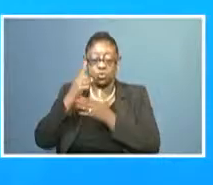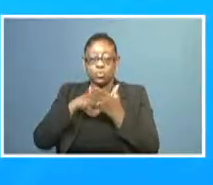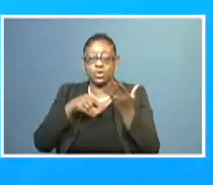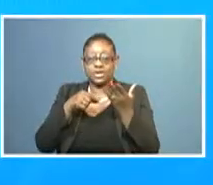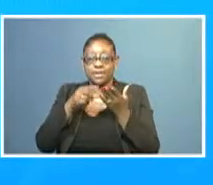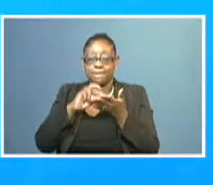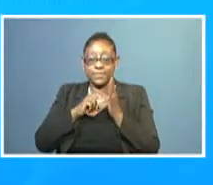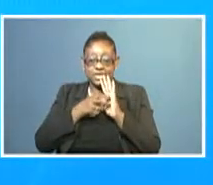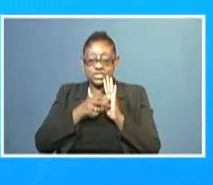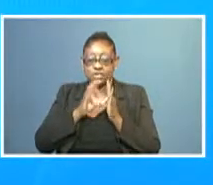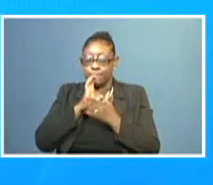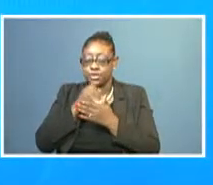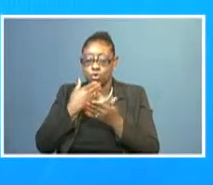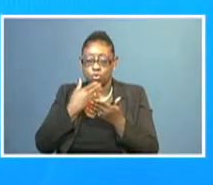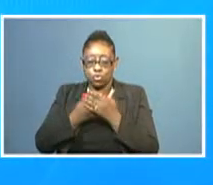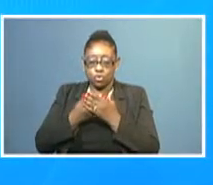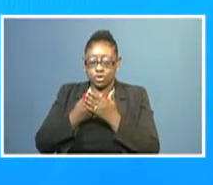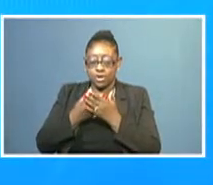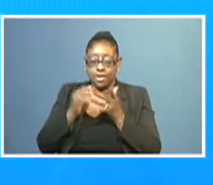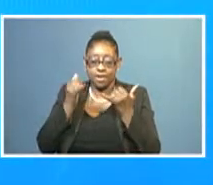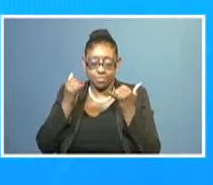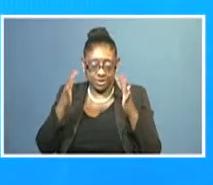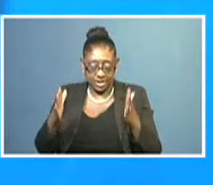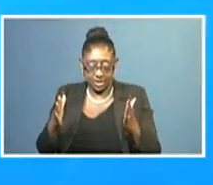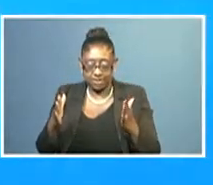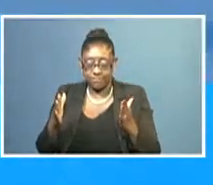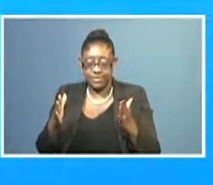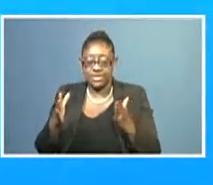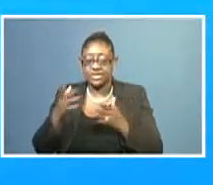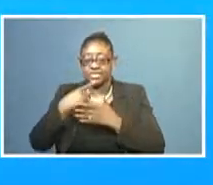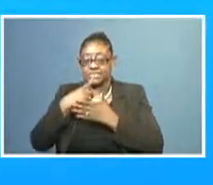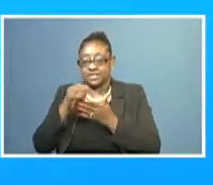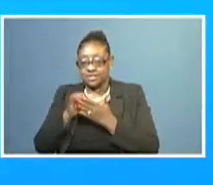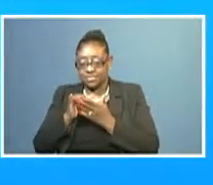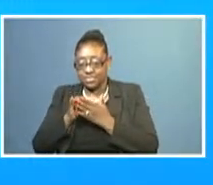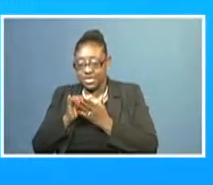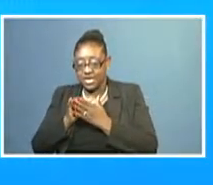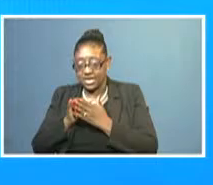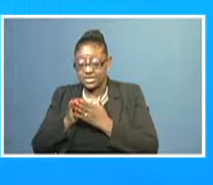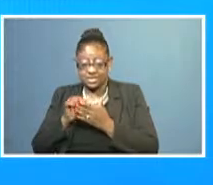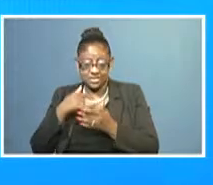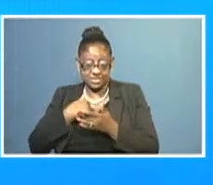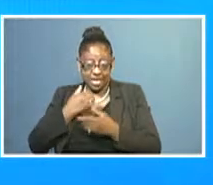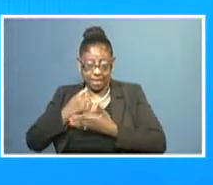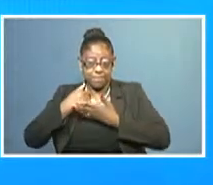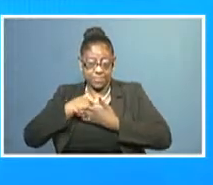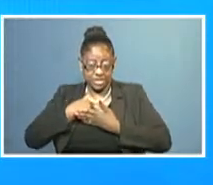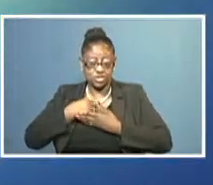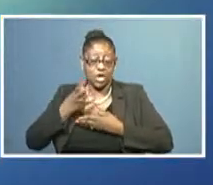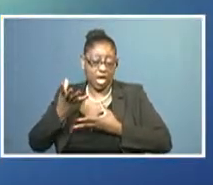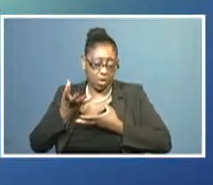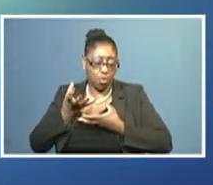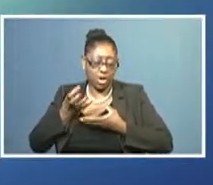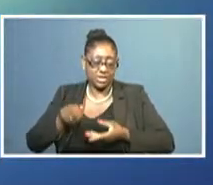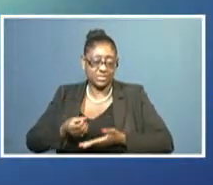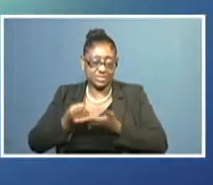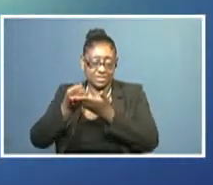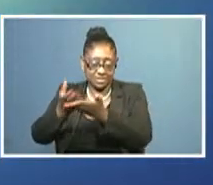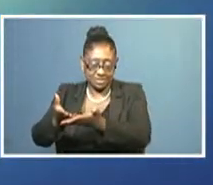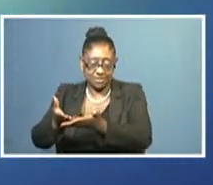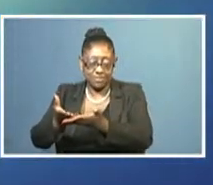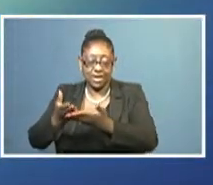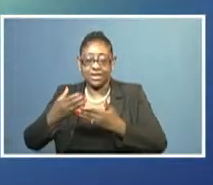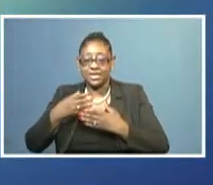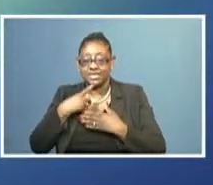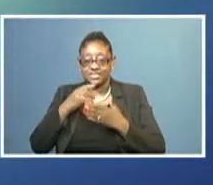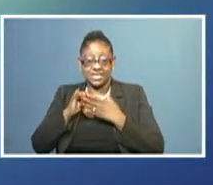overall basketball player, not just ball-wise, but character. And throughout my career, that is what has helped me, and so that's what I want to give back to the youth. I did not have an opportunity